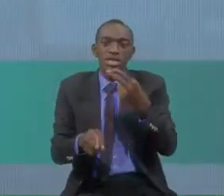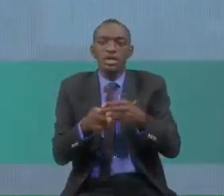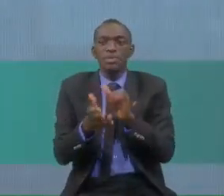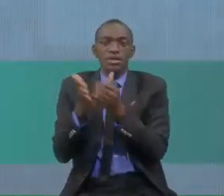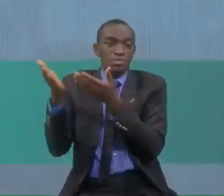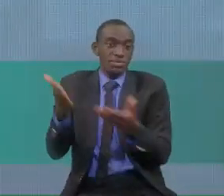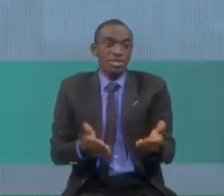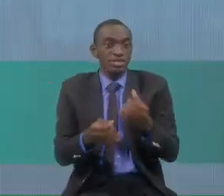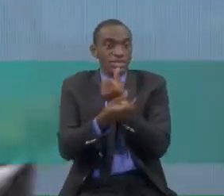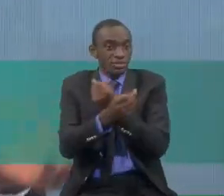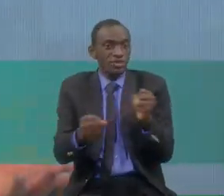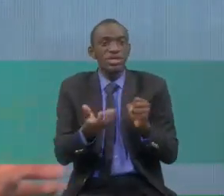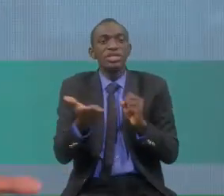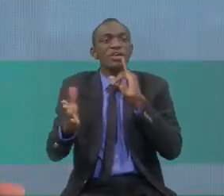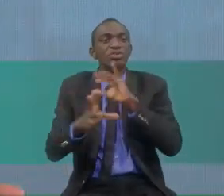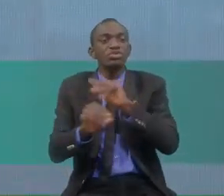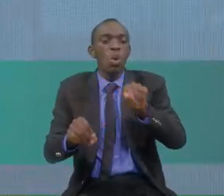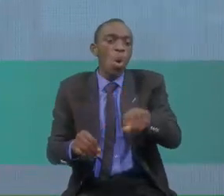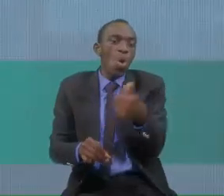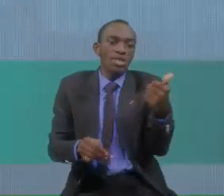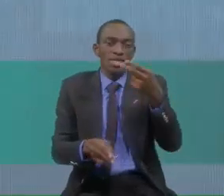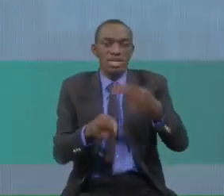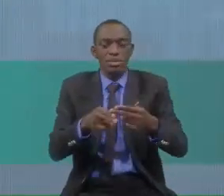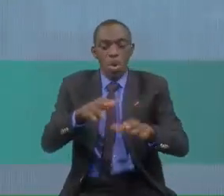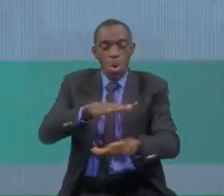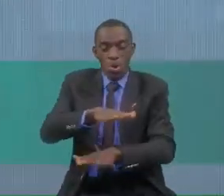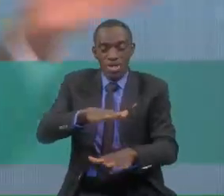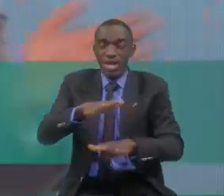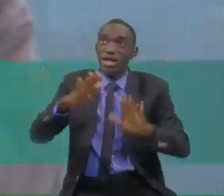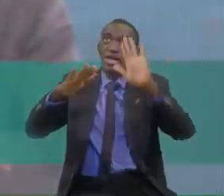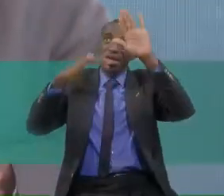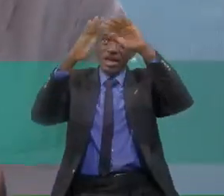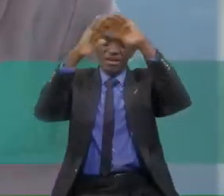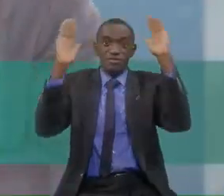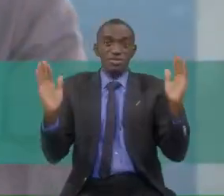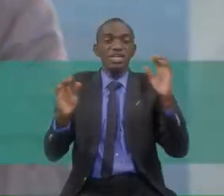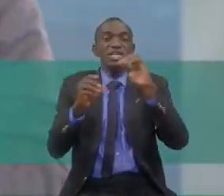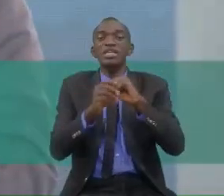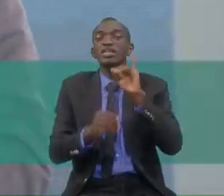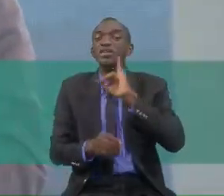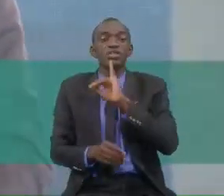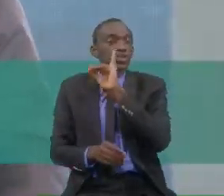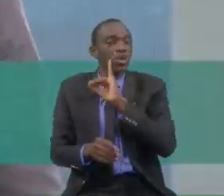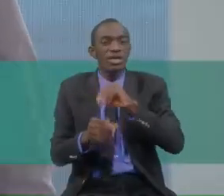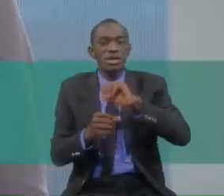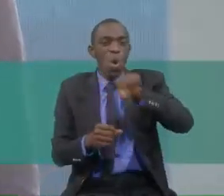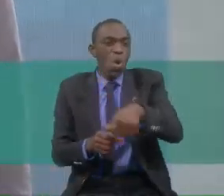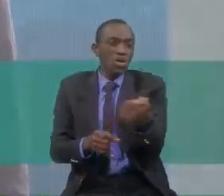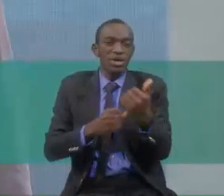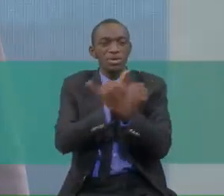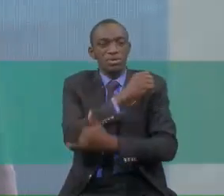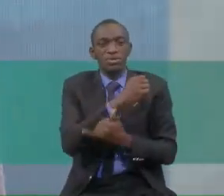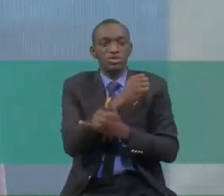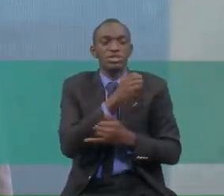under heaven, in Israel, in any other nation, by which we must be saved,